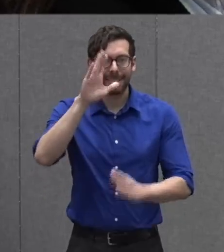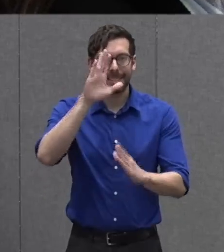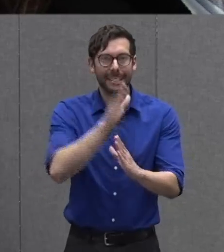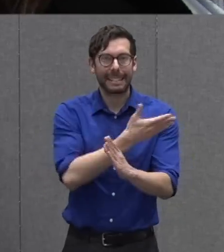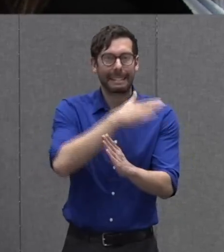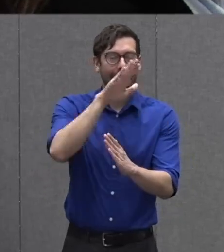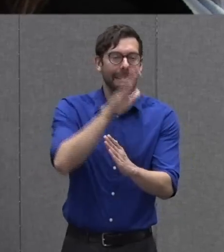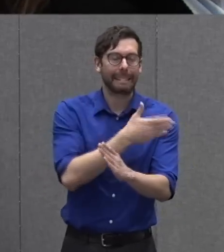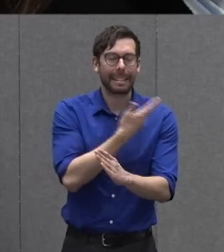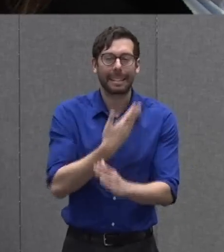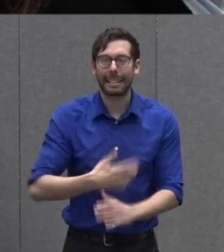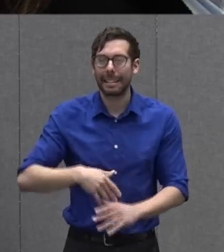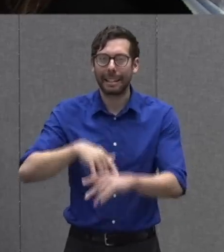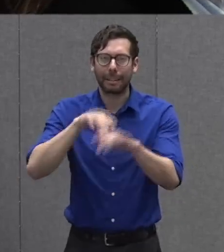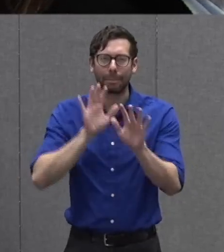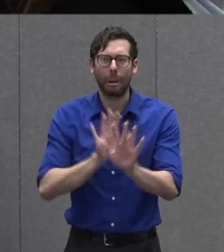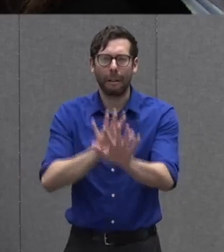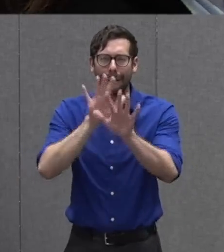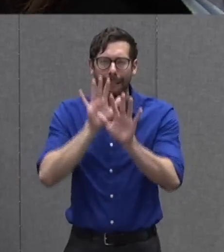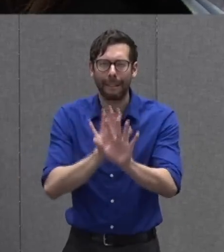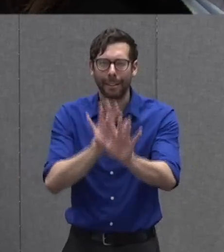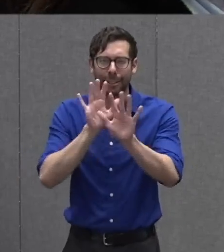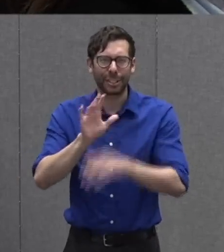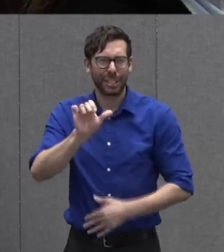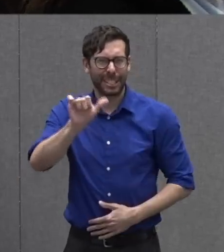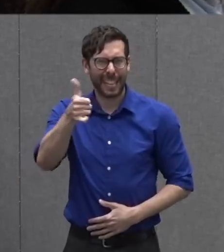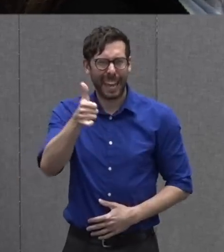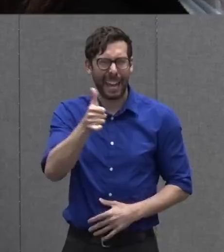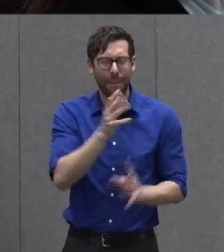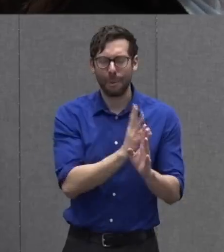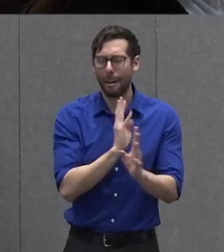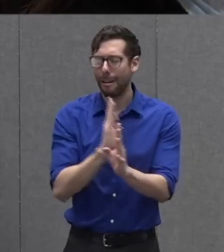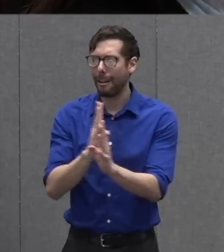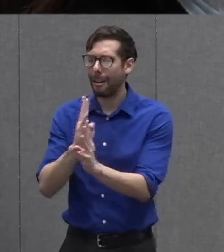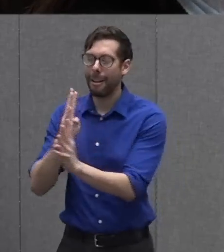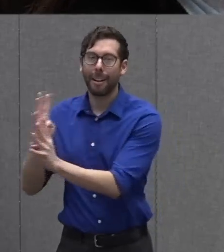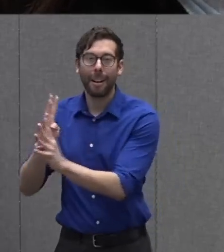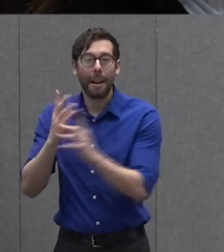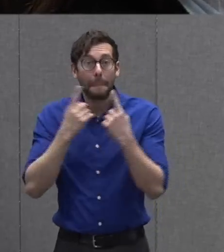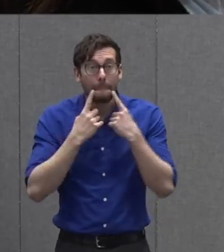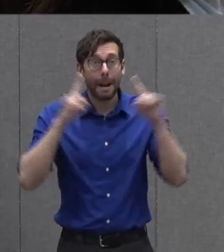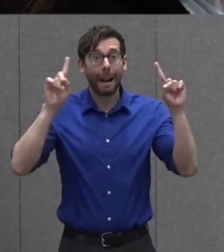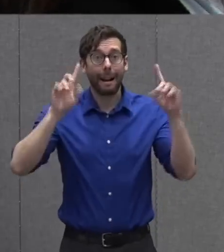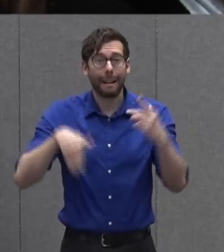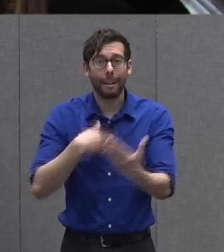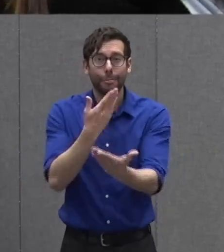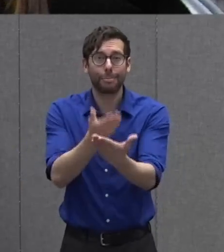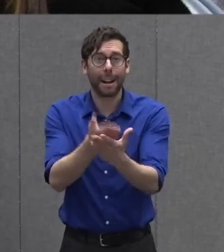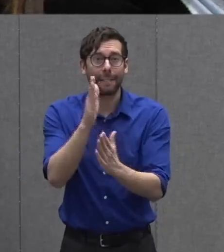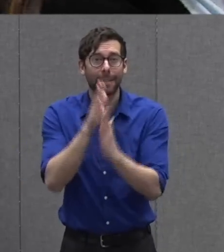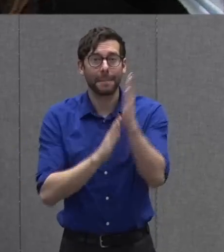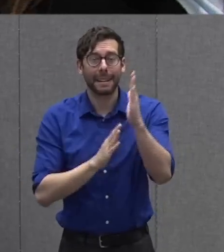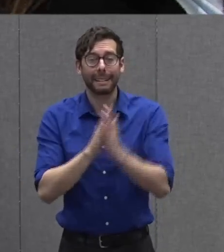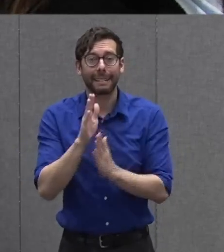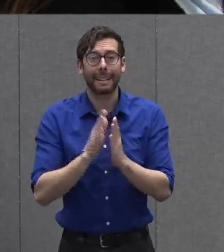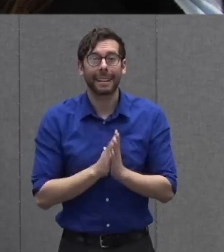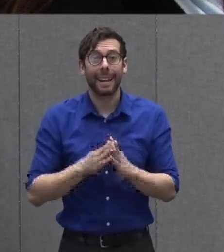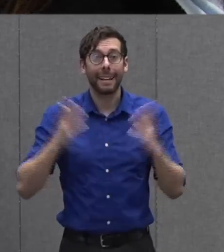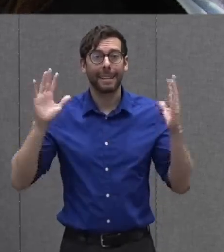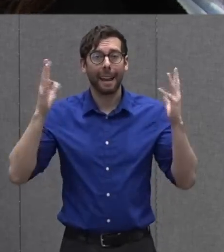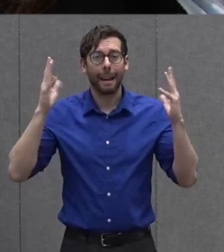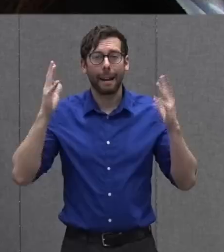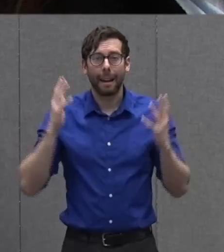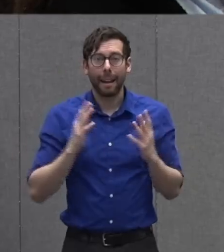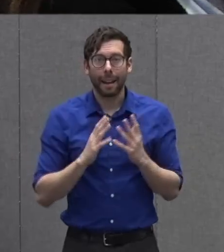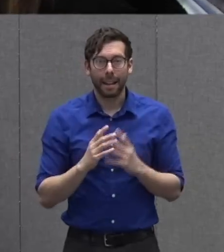rows. At last, we're at the picnic, a hey and a hidey-ho. But I see